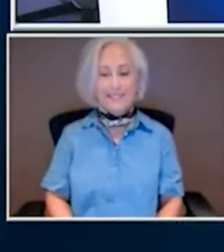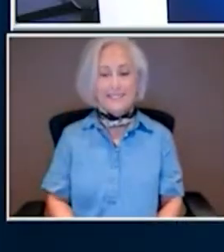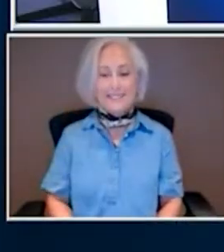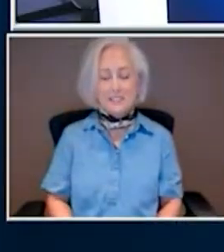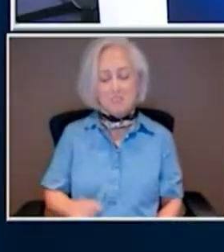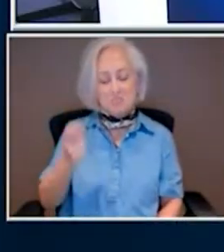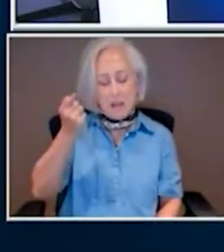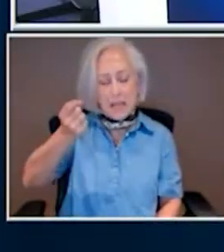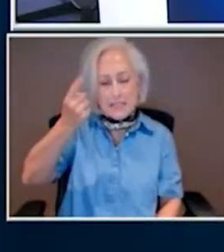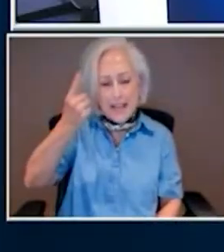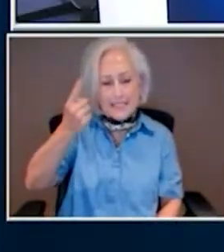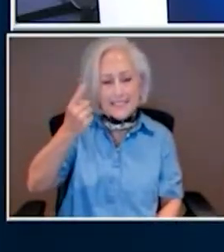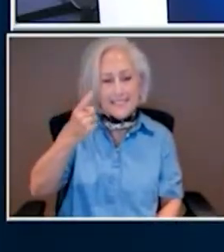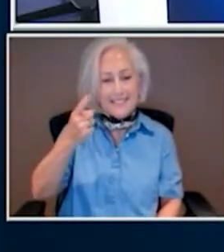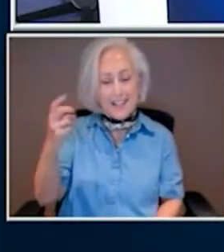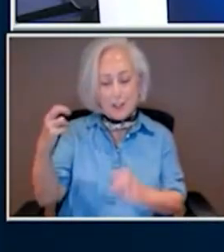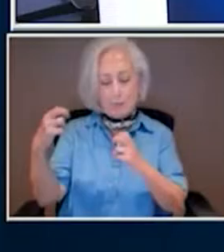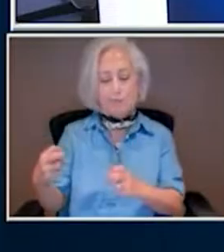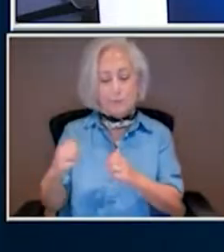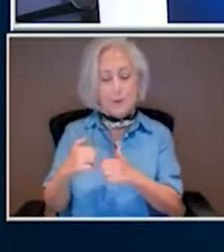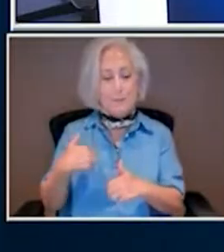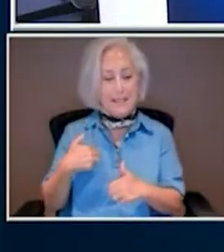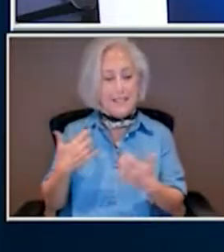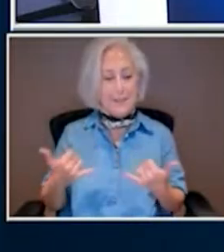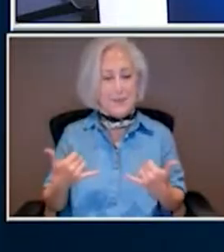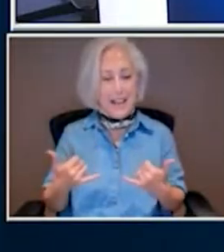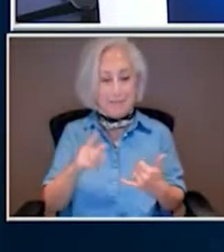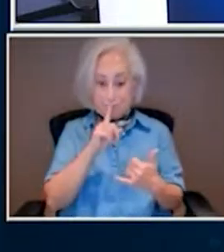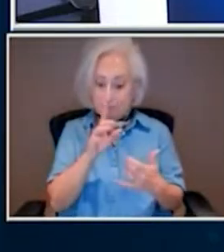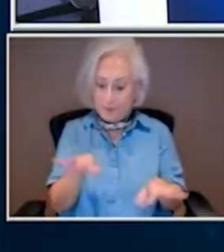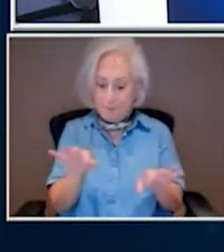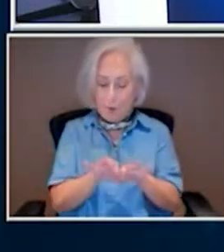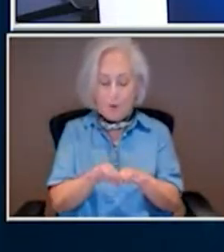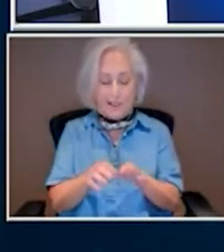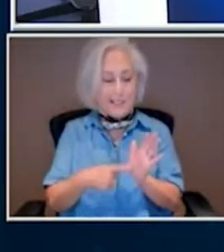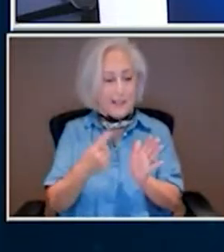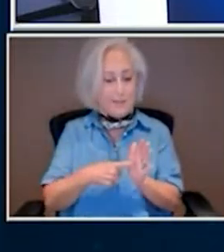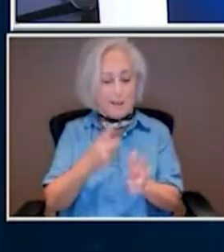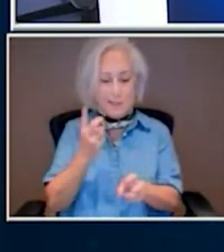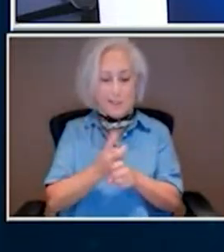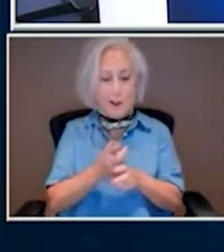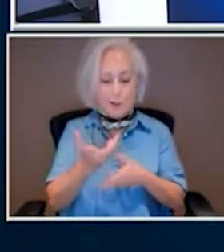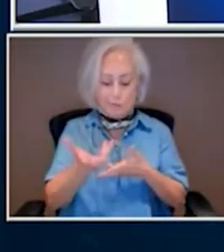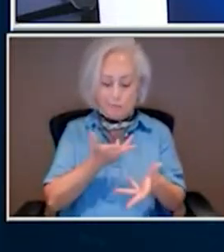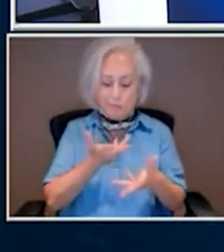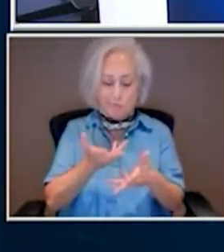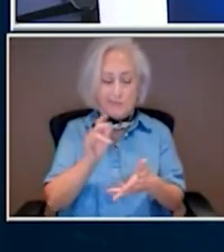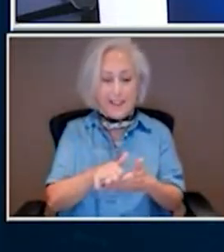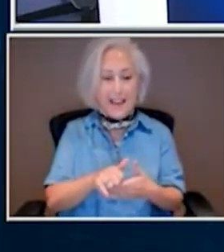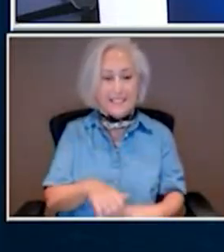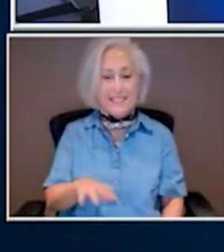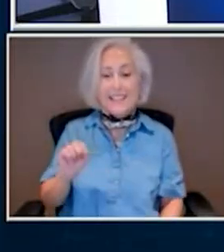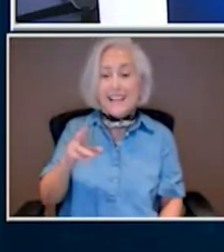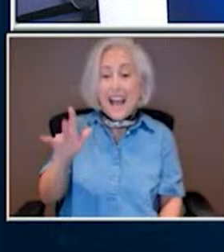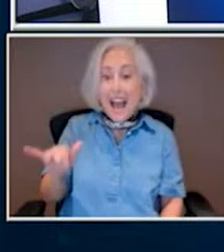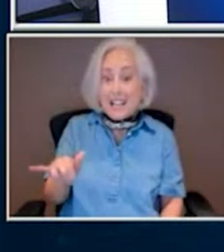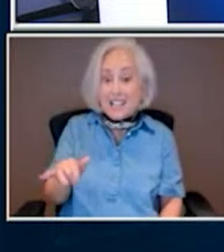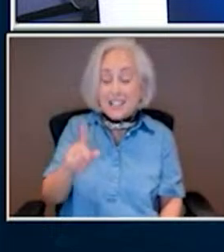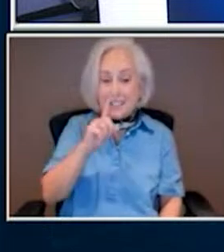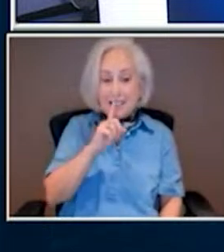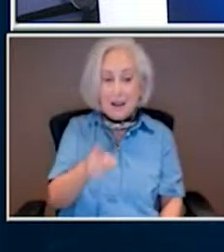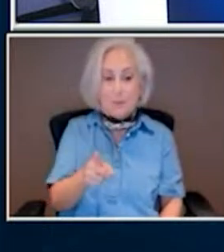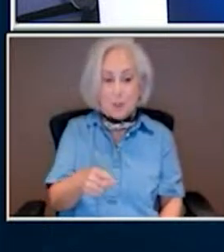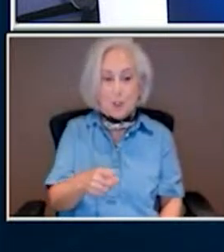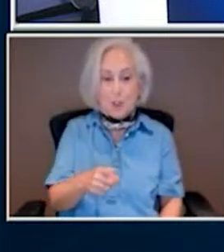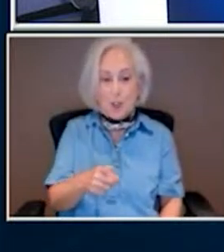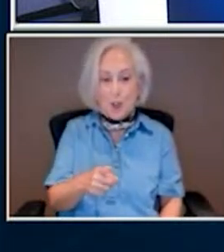have you here with me today. But yeah, it's just so important, and you never really know how to have those conversations. Yeah, they're hard. They are hard. Ashley, I bet you have more of